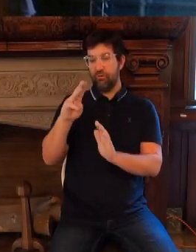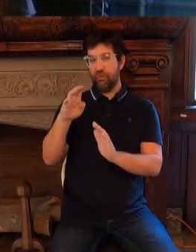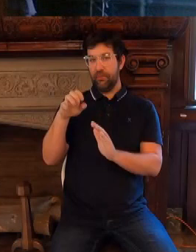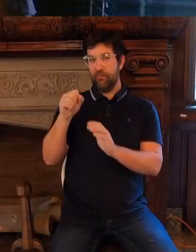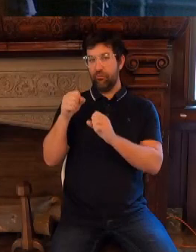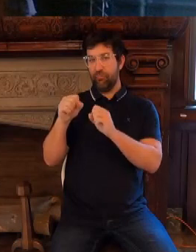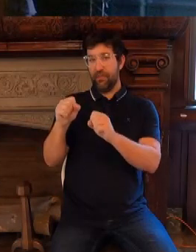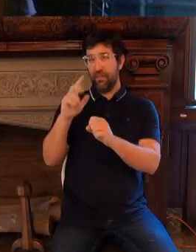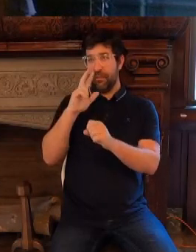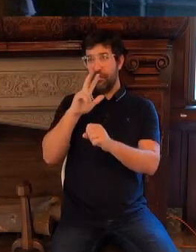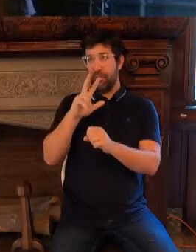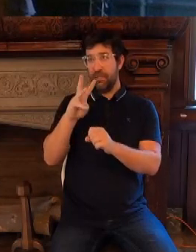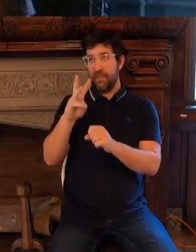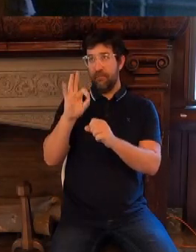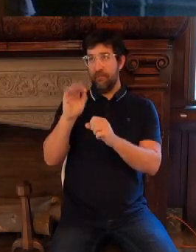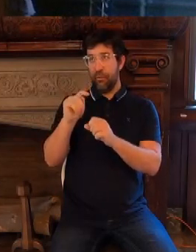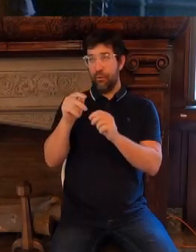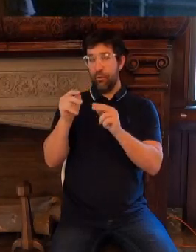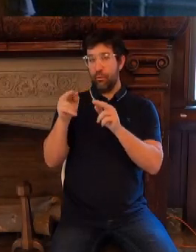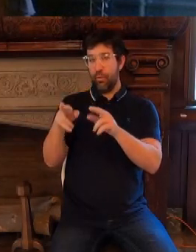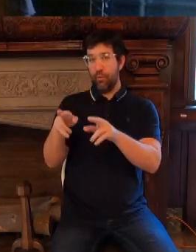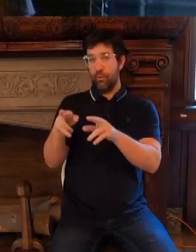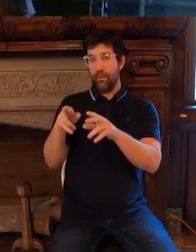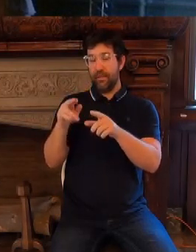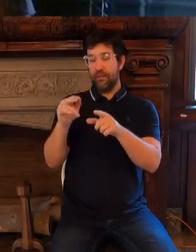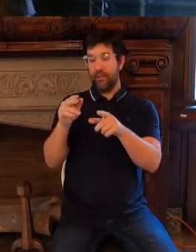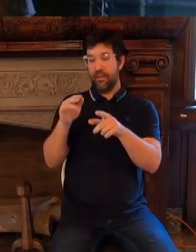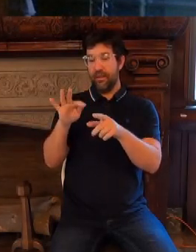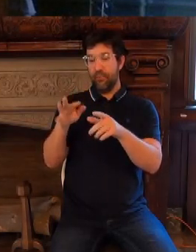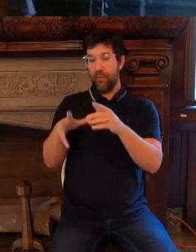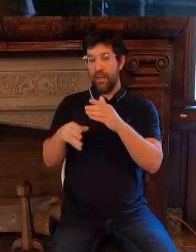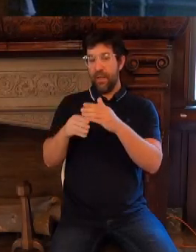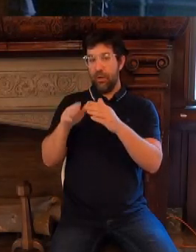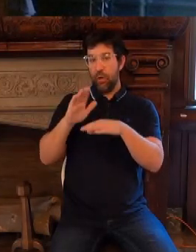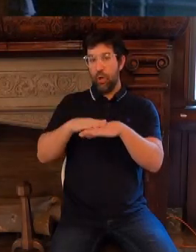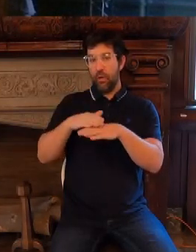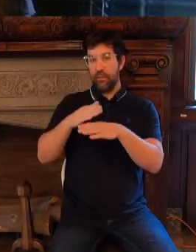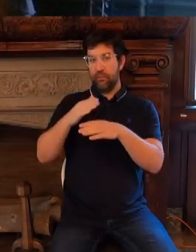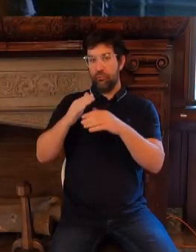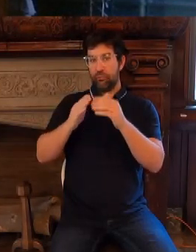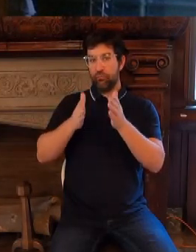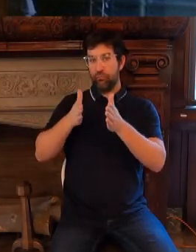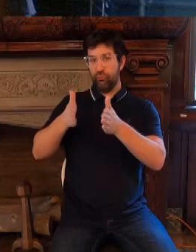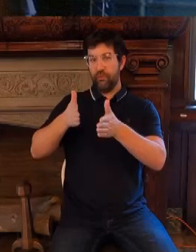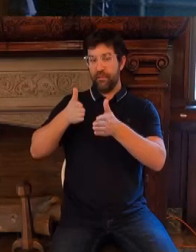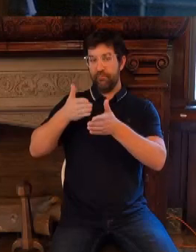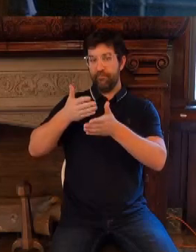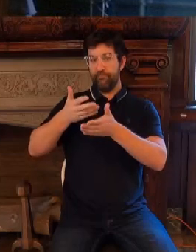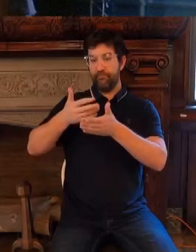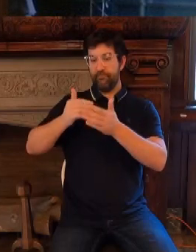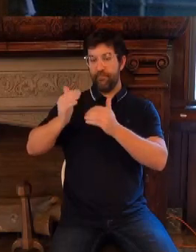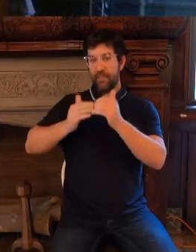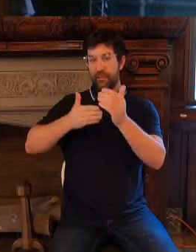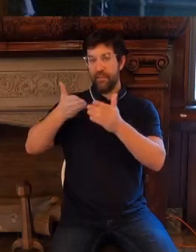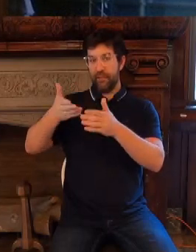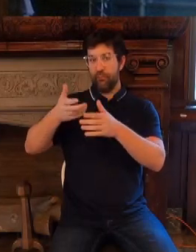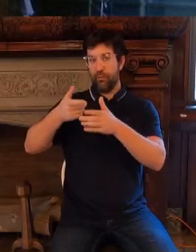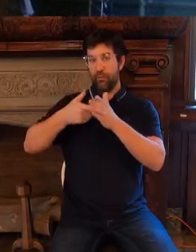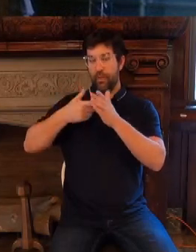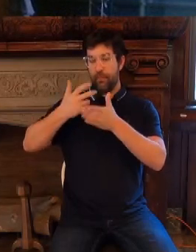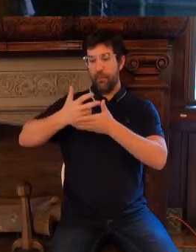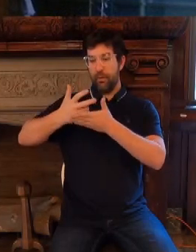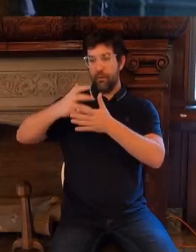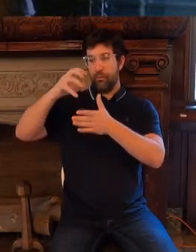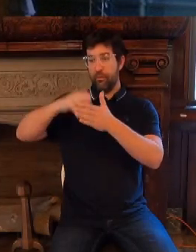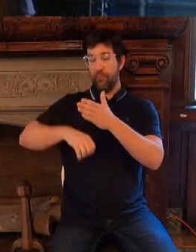say, is a 36-foot roadway. And so if we were to put on-street facilities there, it would require parking removal. And my